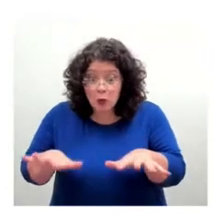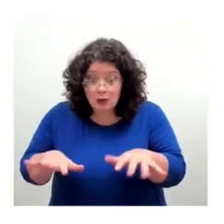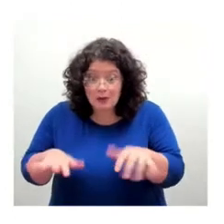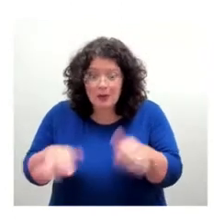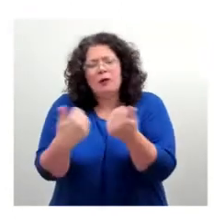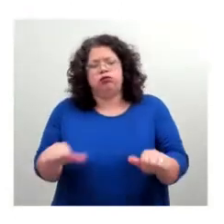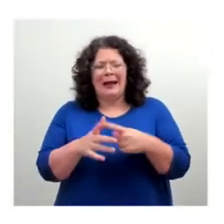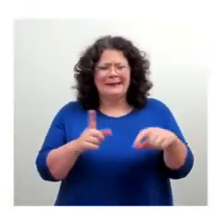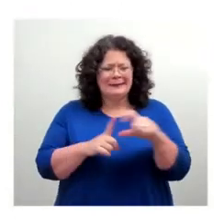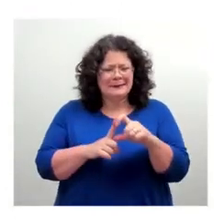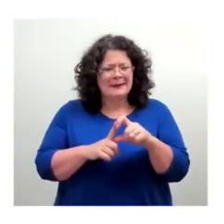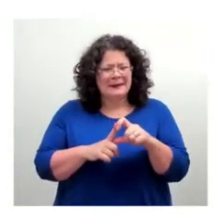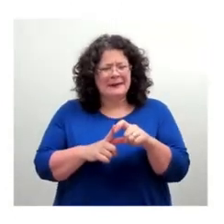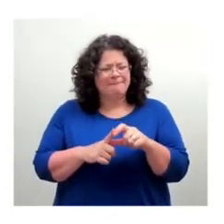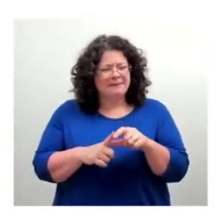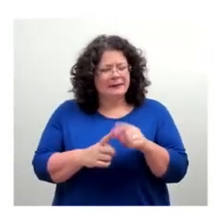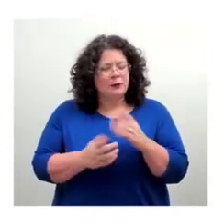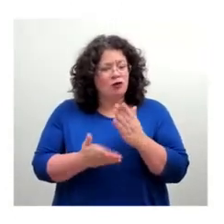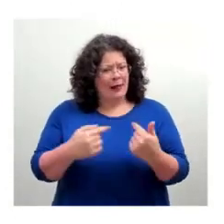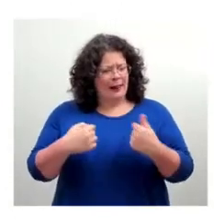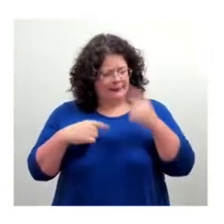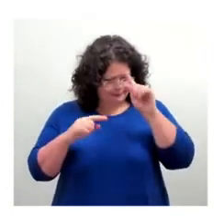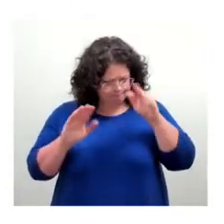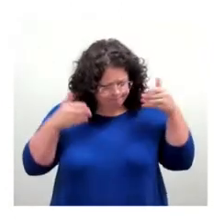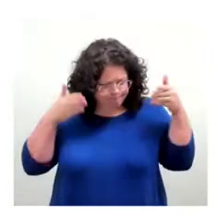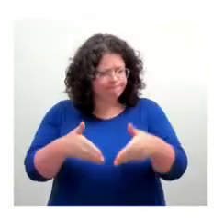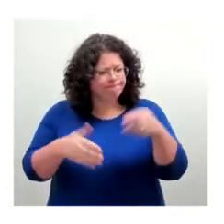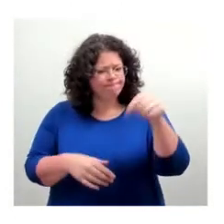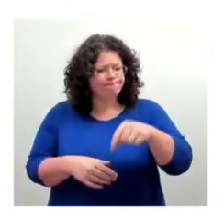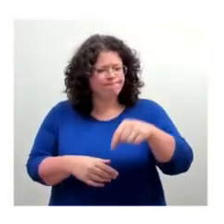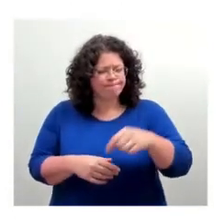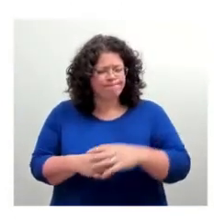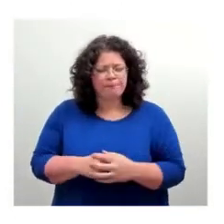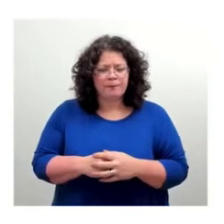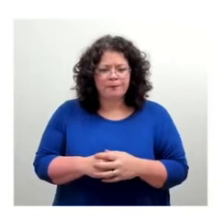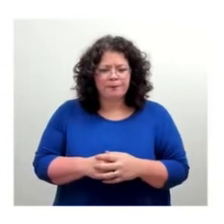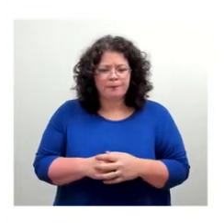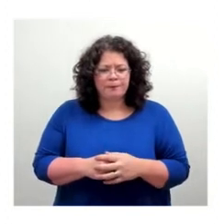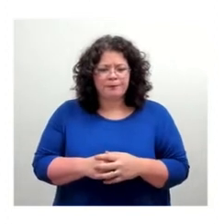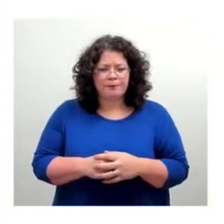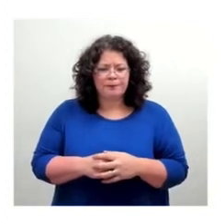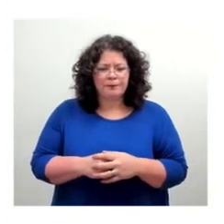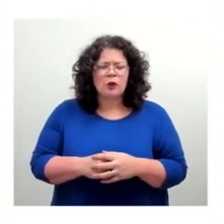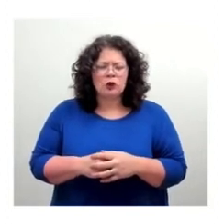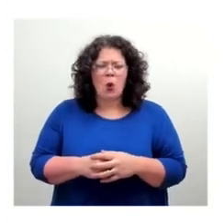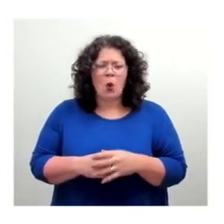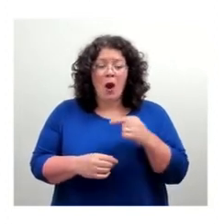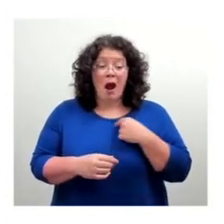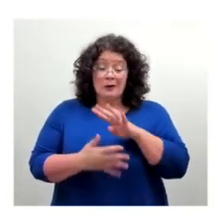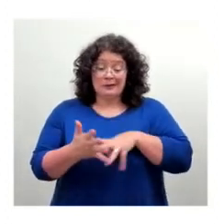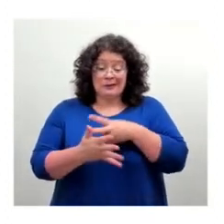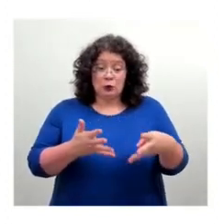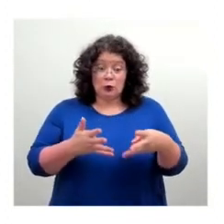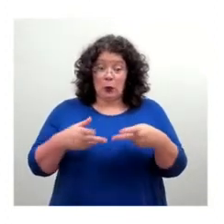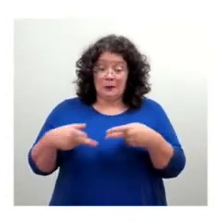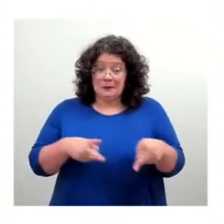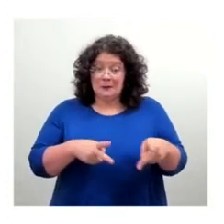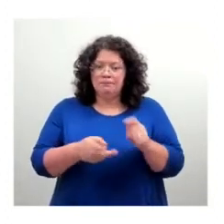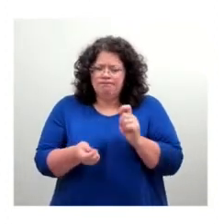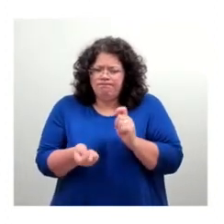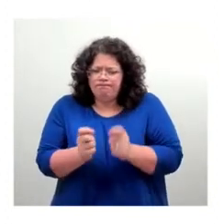scheduling systems, and so currently we've got a number of scheduling systems, one that does broadcast, one that does